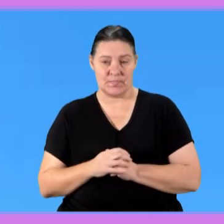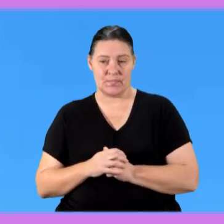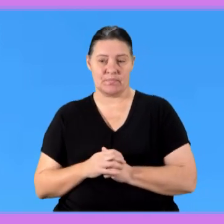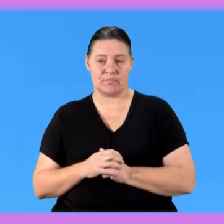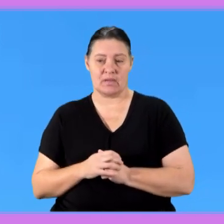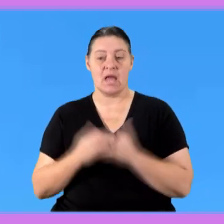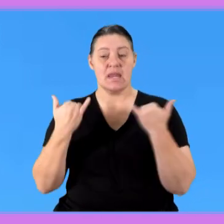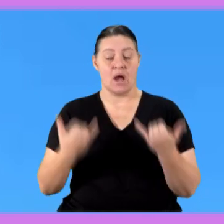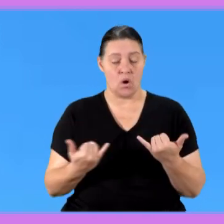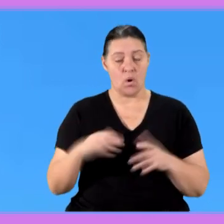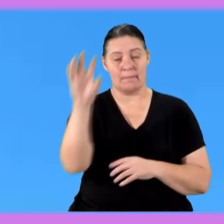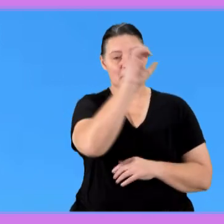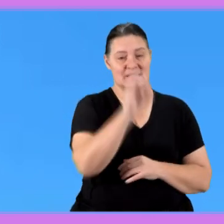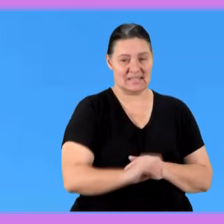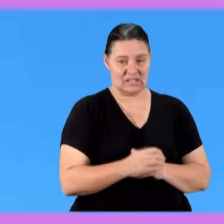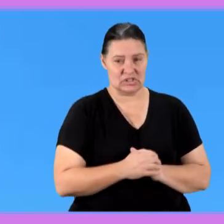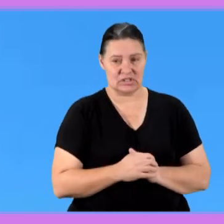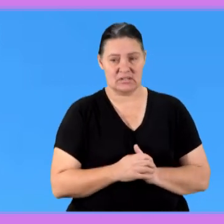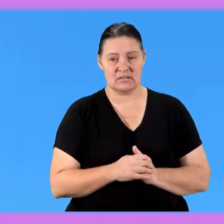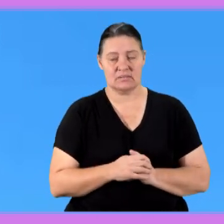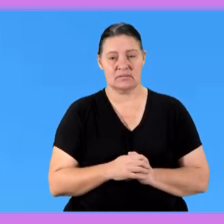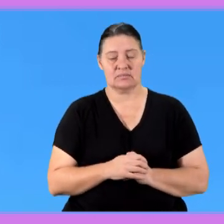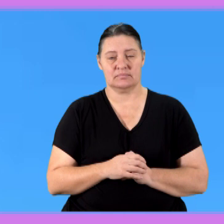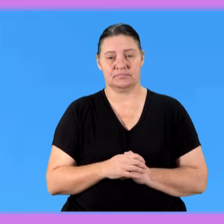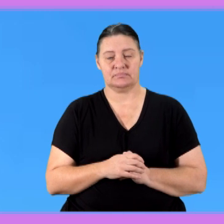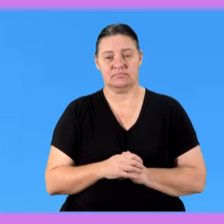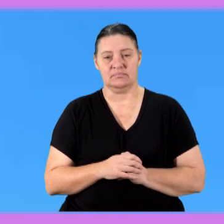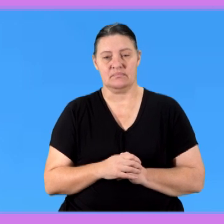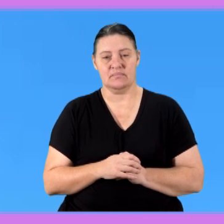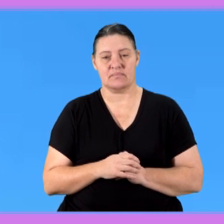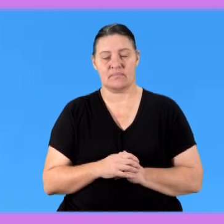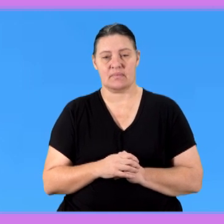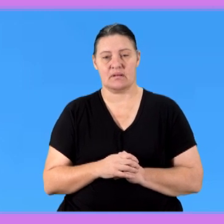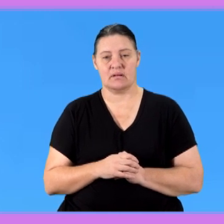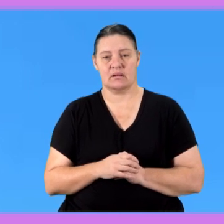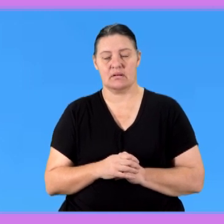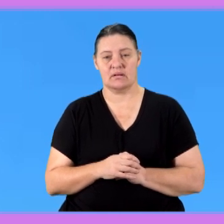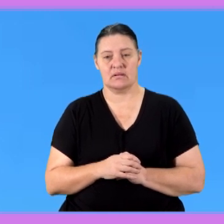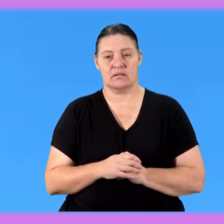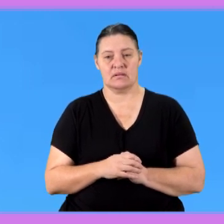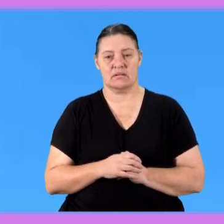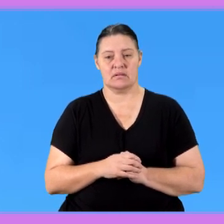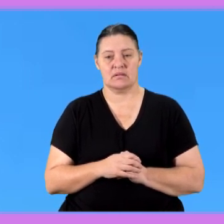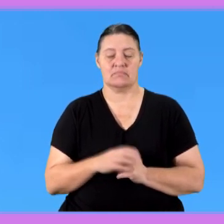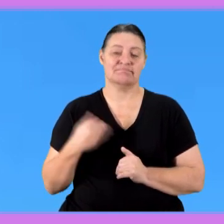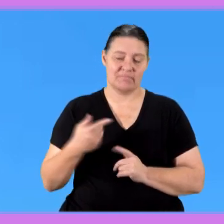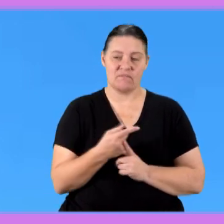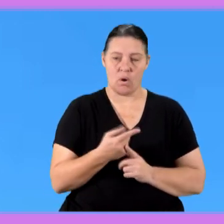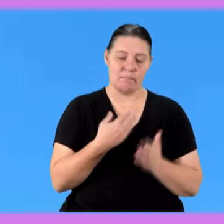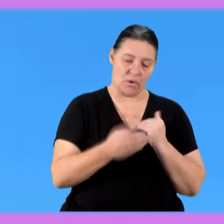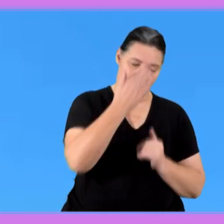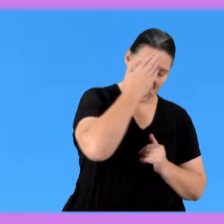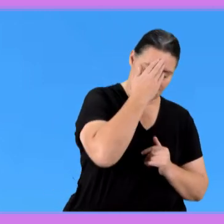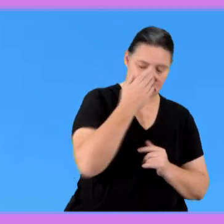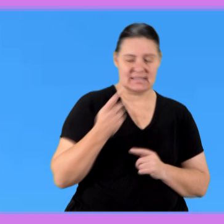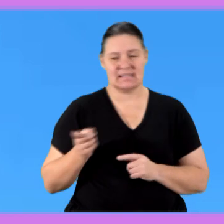0.4. Right, and then our last category here is where we have to indicate the relative frequency of both